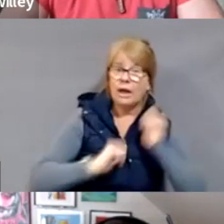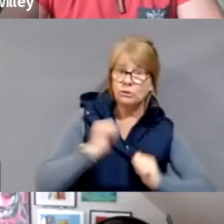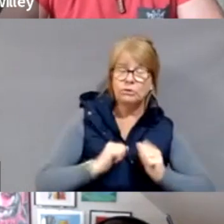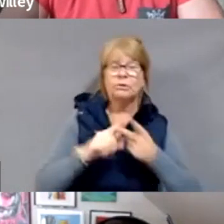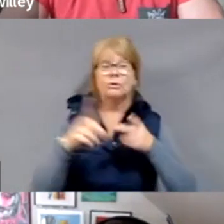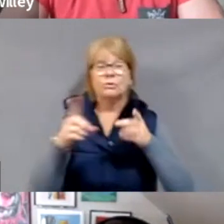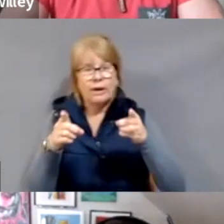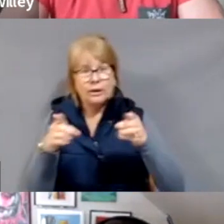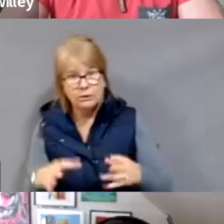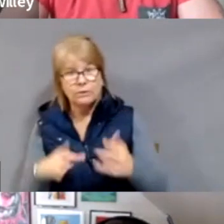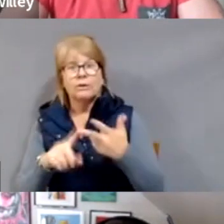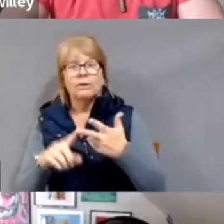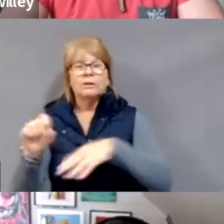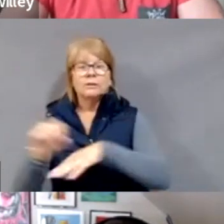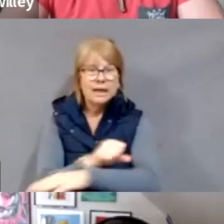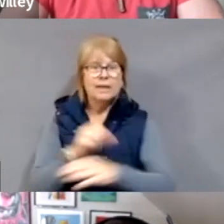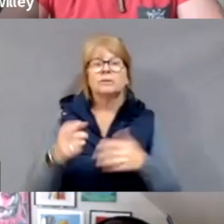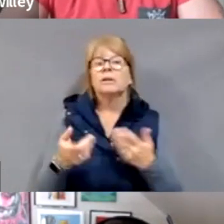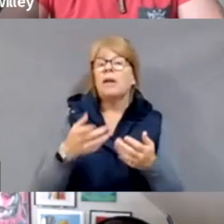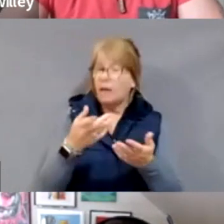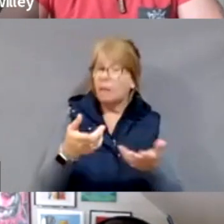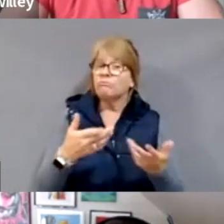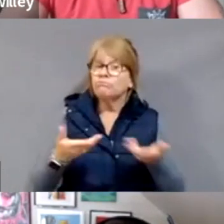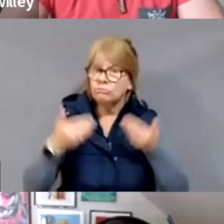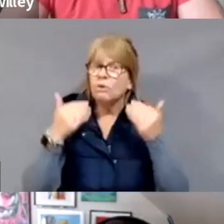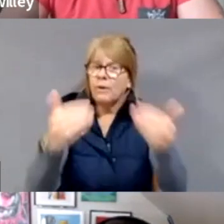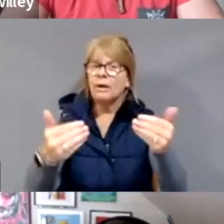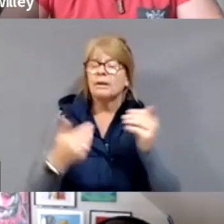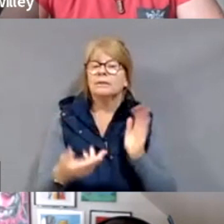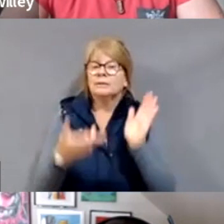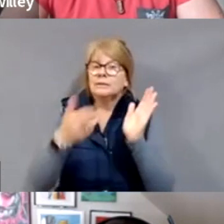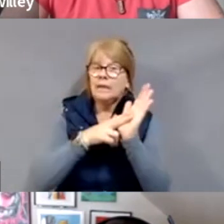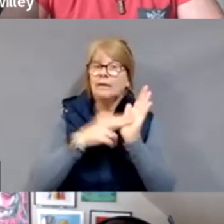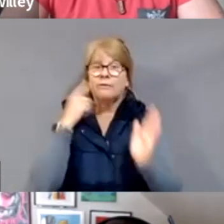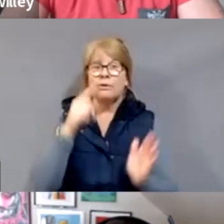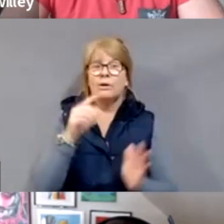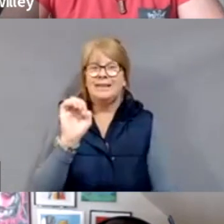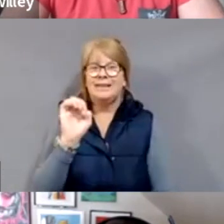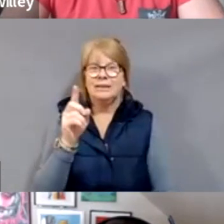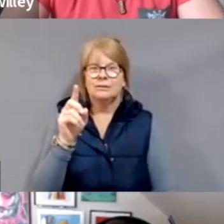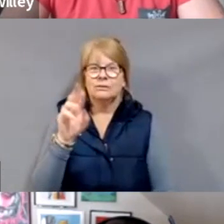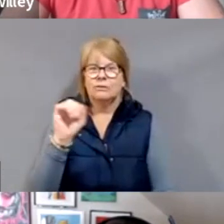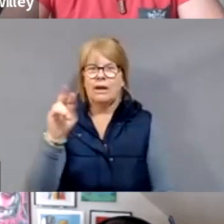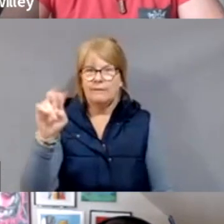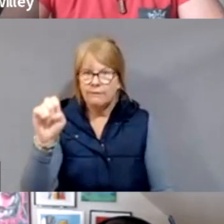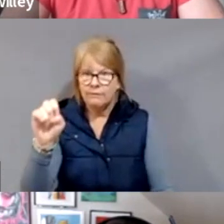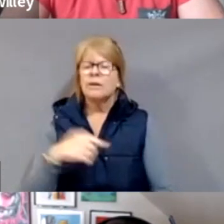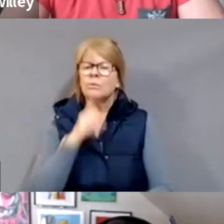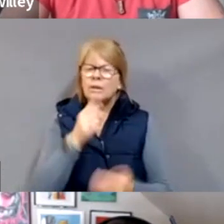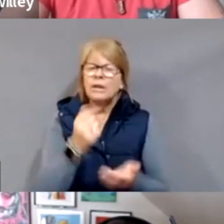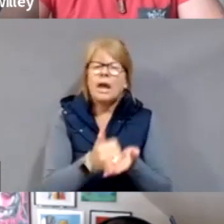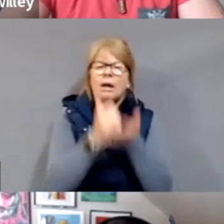or whatever your discipline, sign up for the E-Drive. And you'll get it's also really just helpful to get to know all of the companies